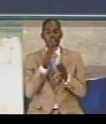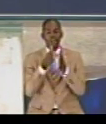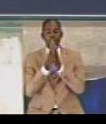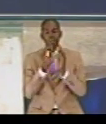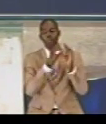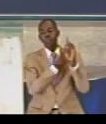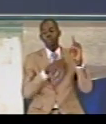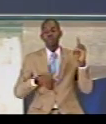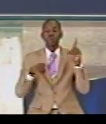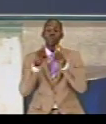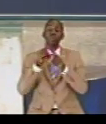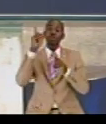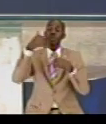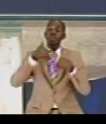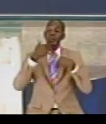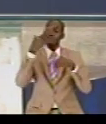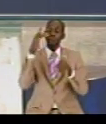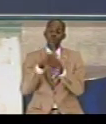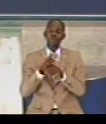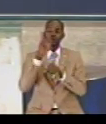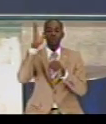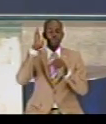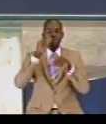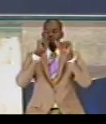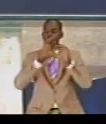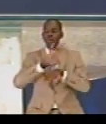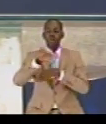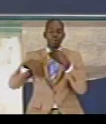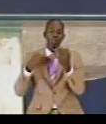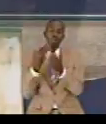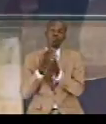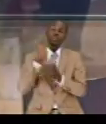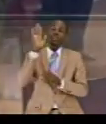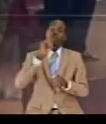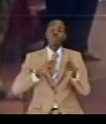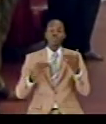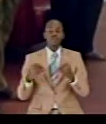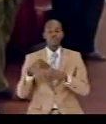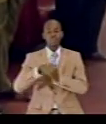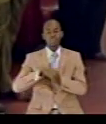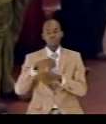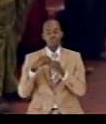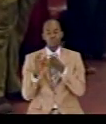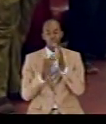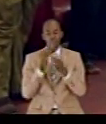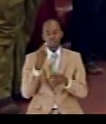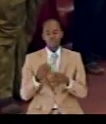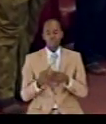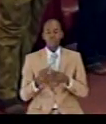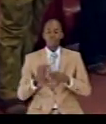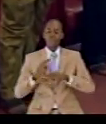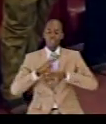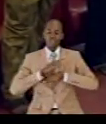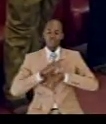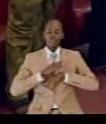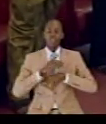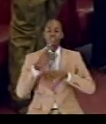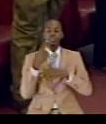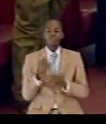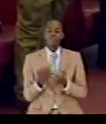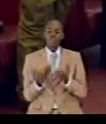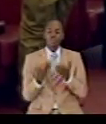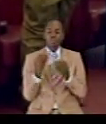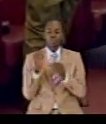you bless all your people tonight in Jesus' name. Satisfy the longing of every